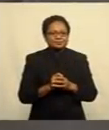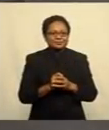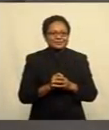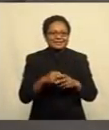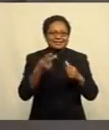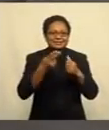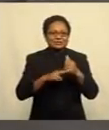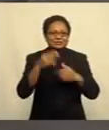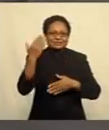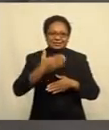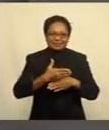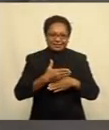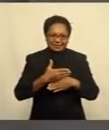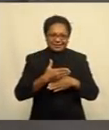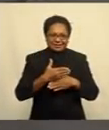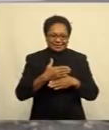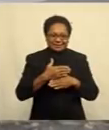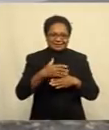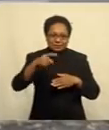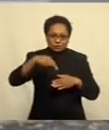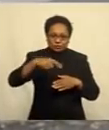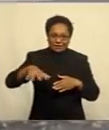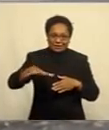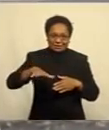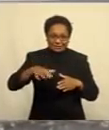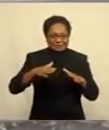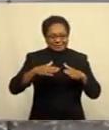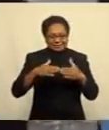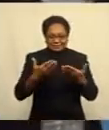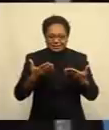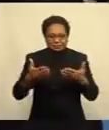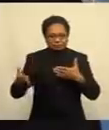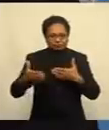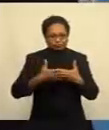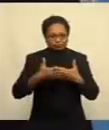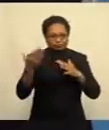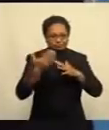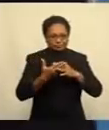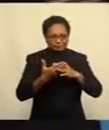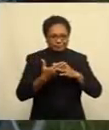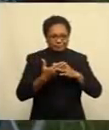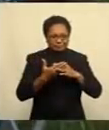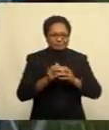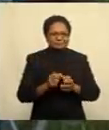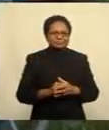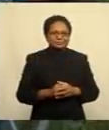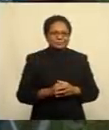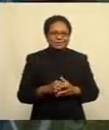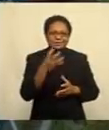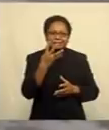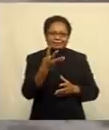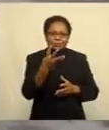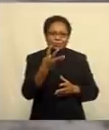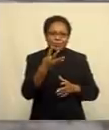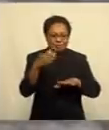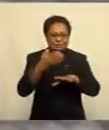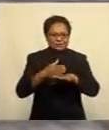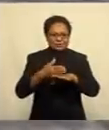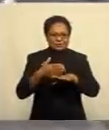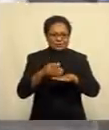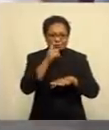In the news tonight, Central Division to go into lockdown. 4 new cases of COVID-19.